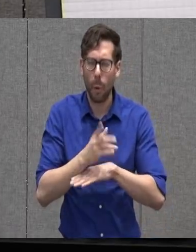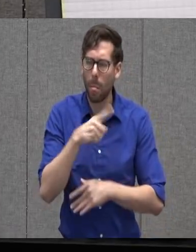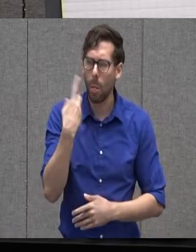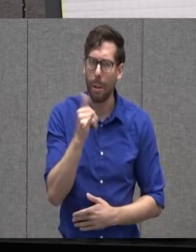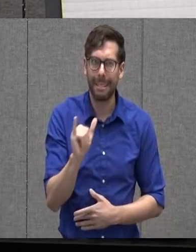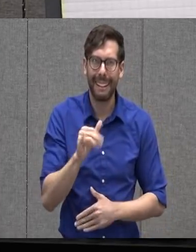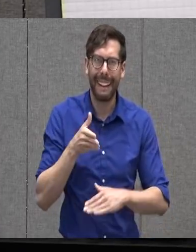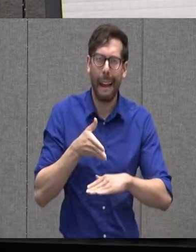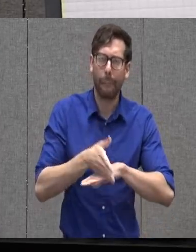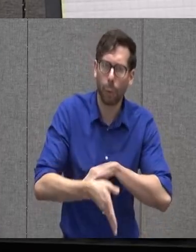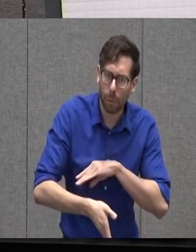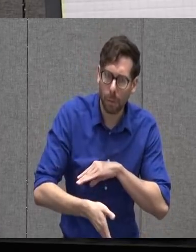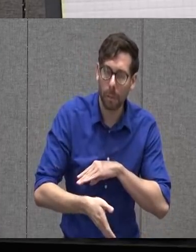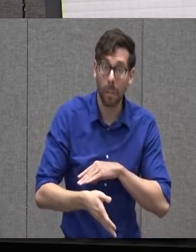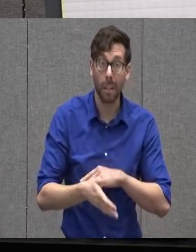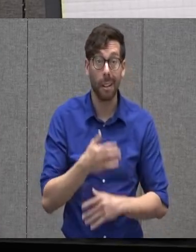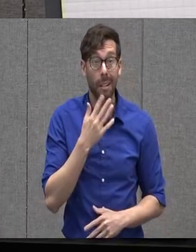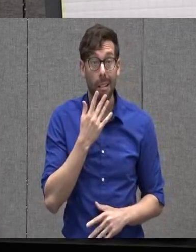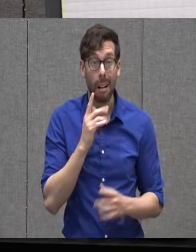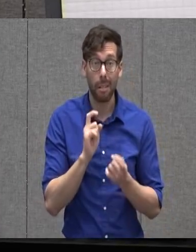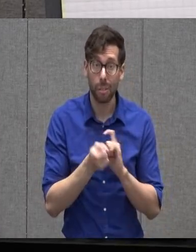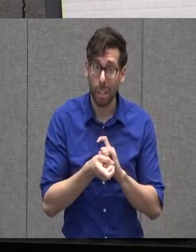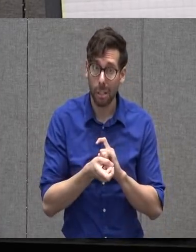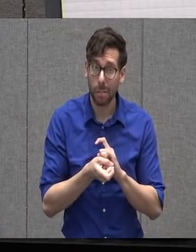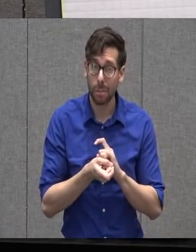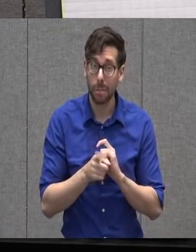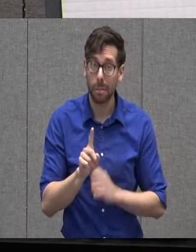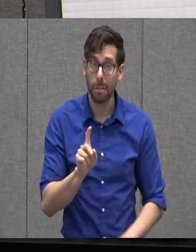How about a rock? And I have some